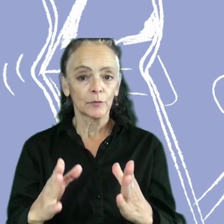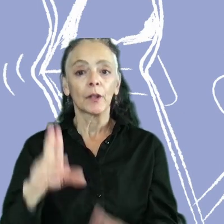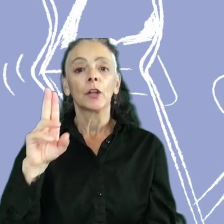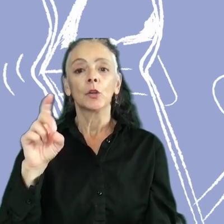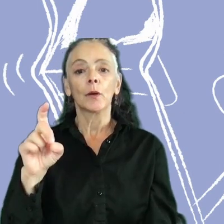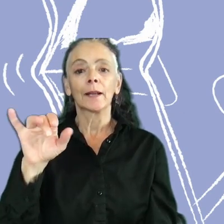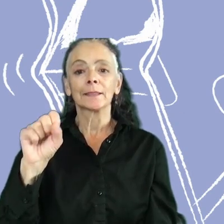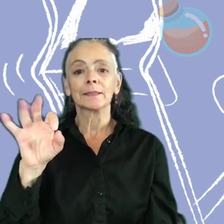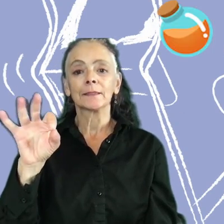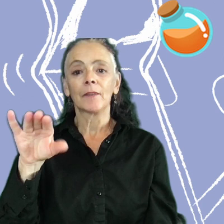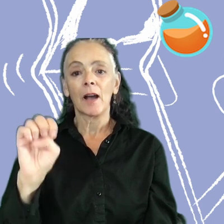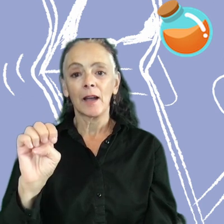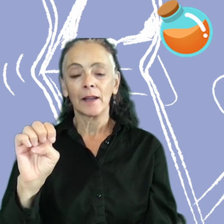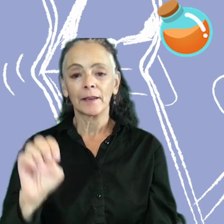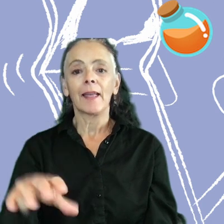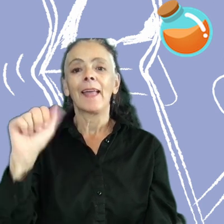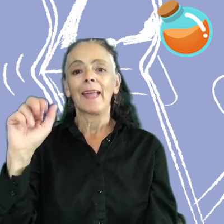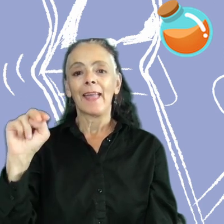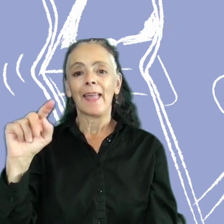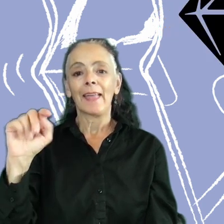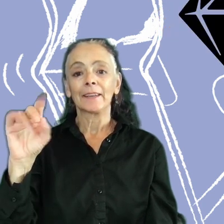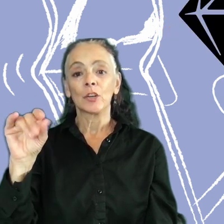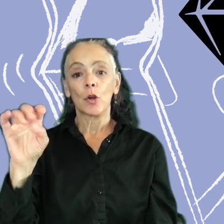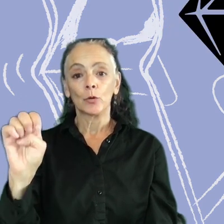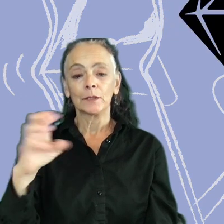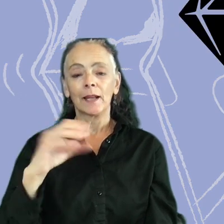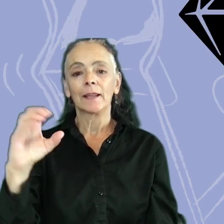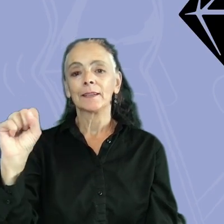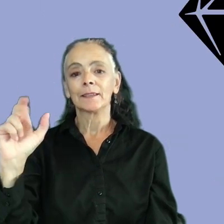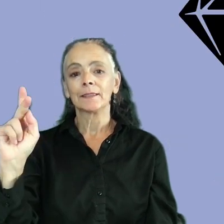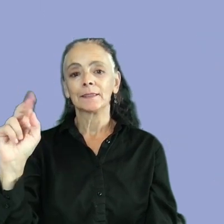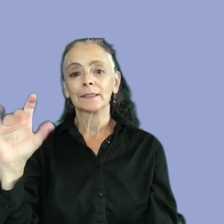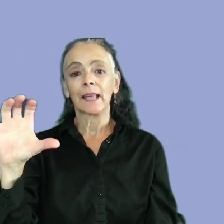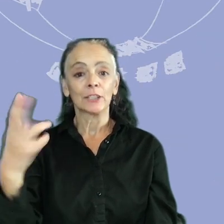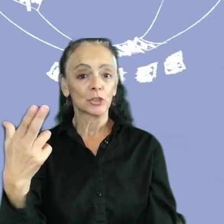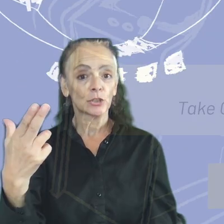ux is fine antidote and sketch